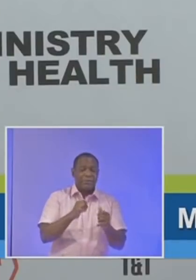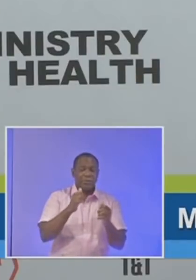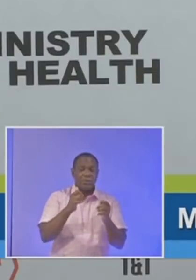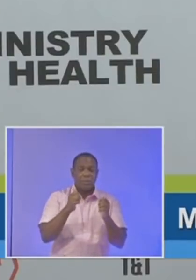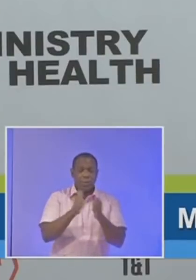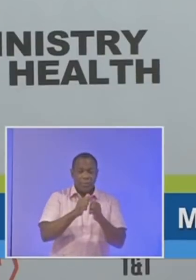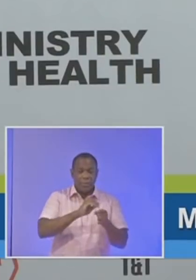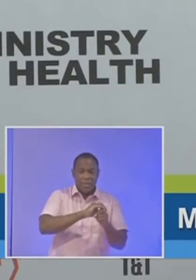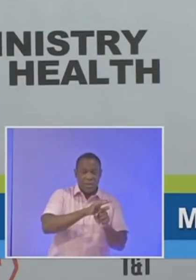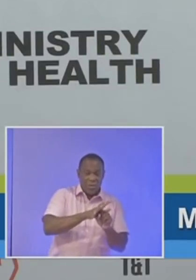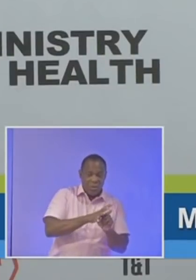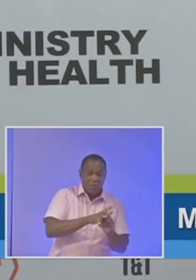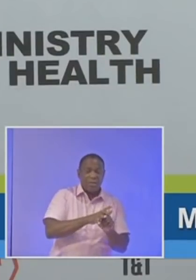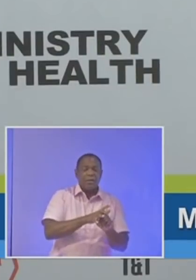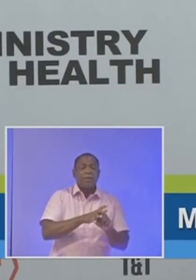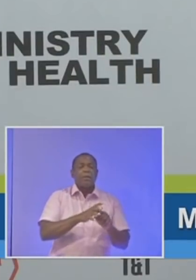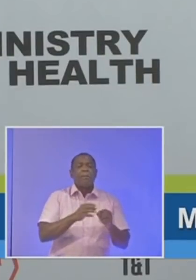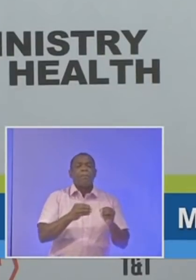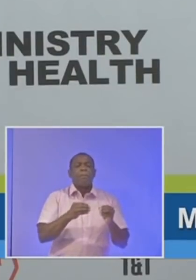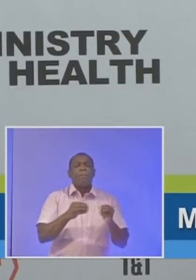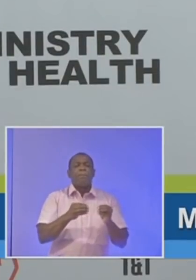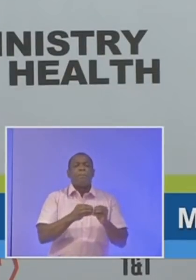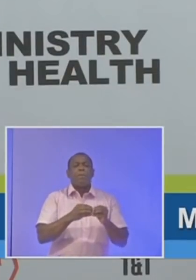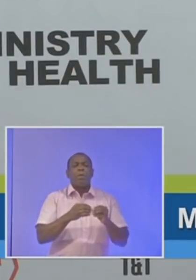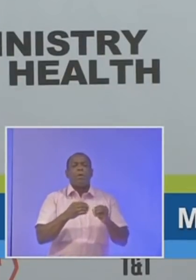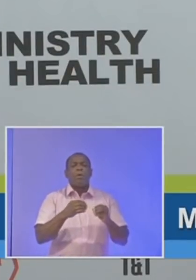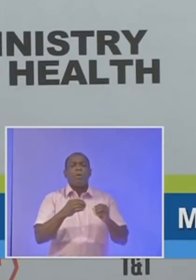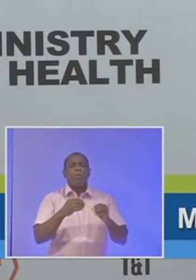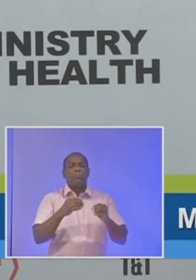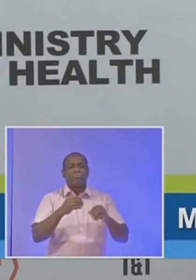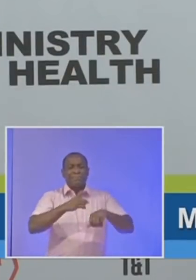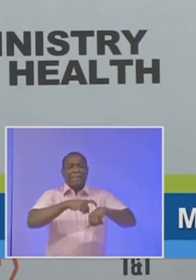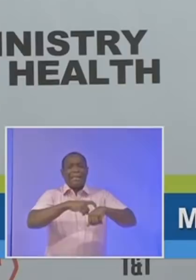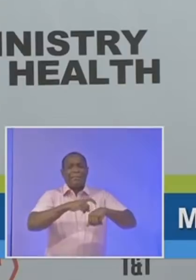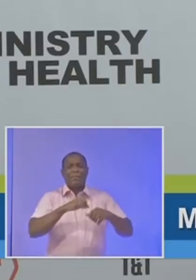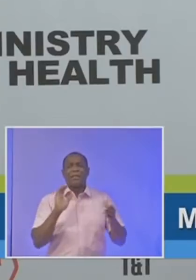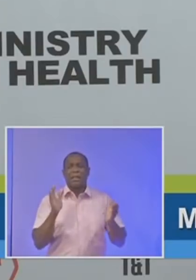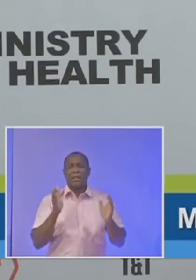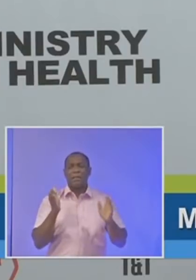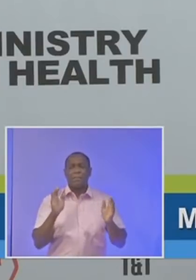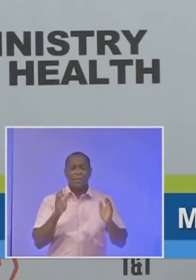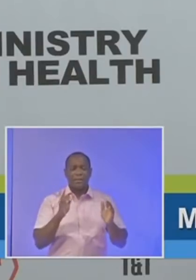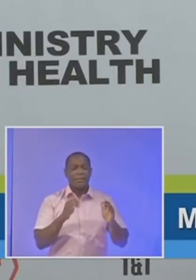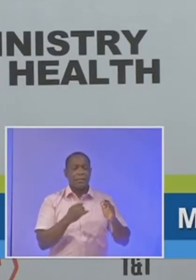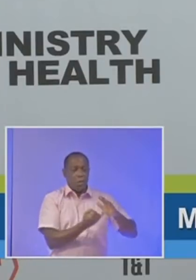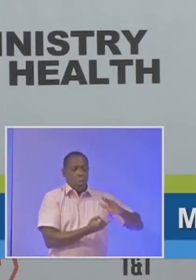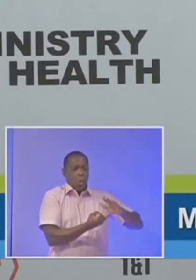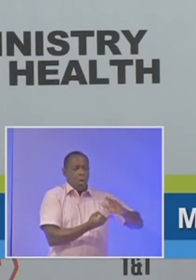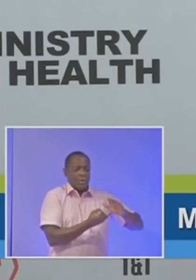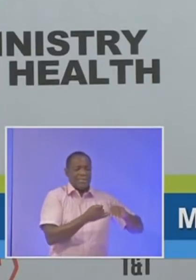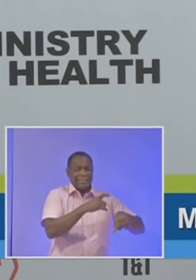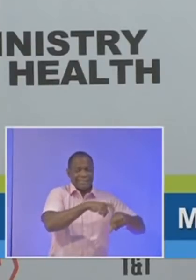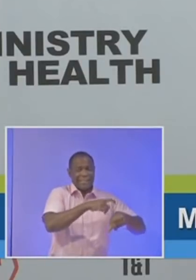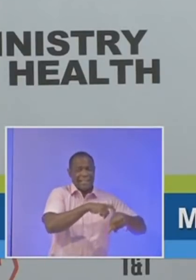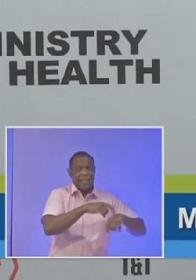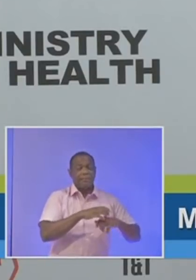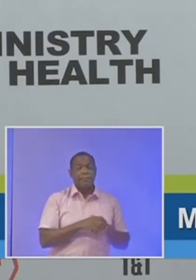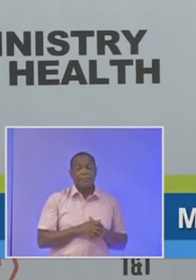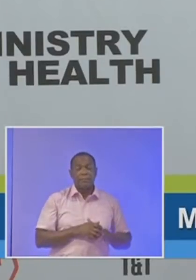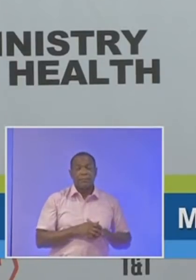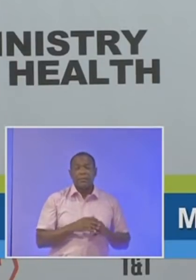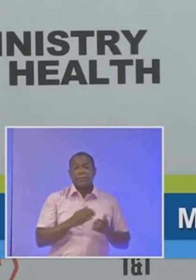vast majority of them are sometimes afflicted by a multitude of comorbidities ranging from chronic disease,